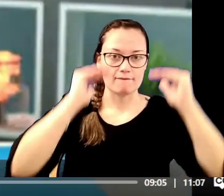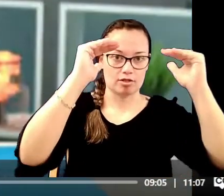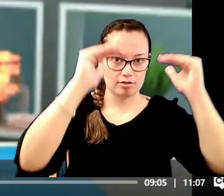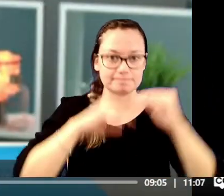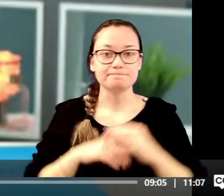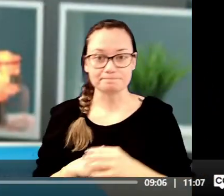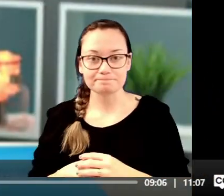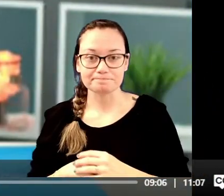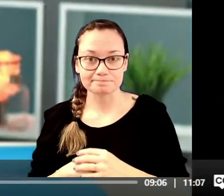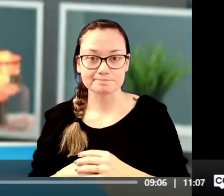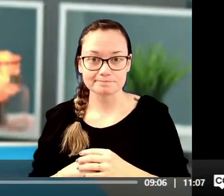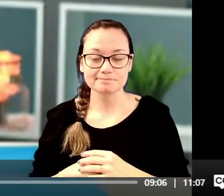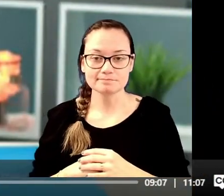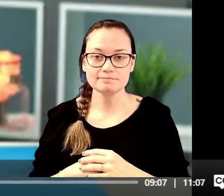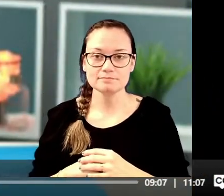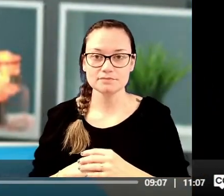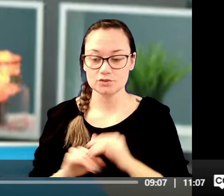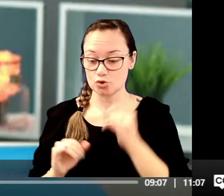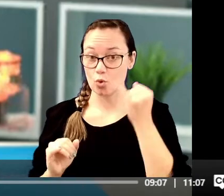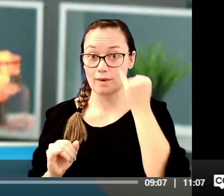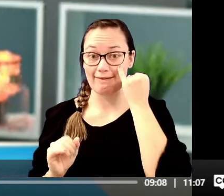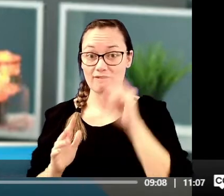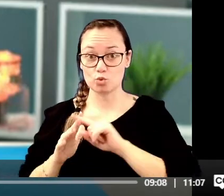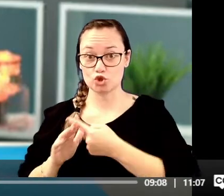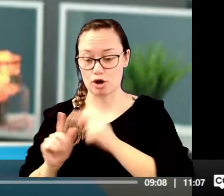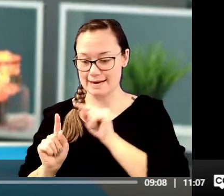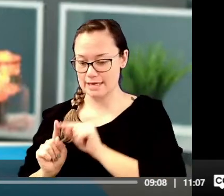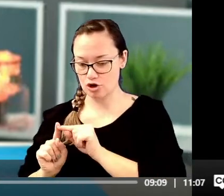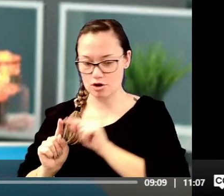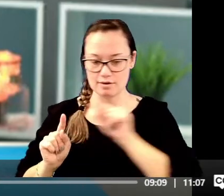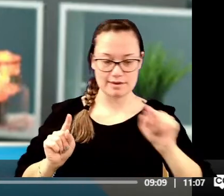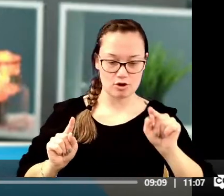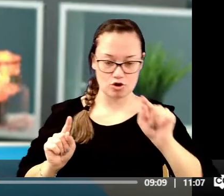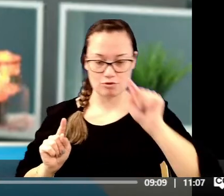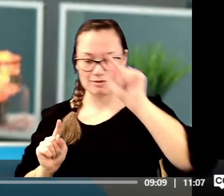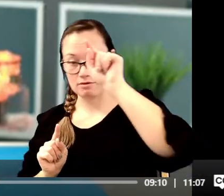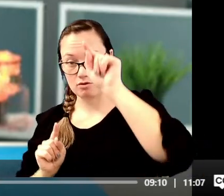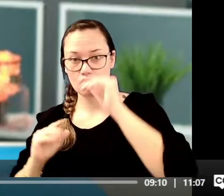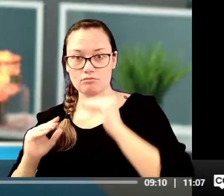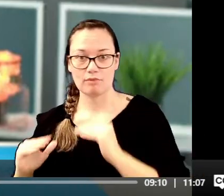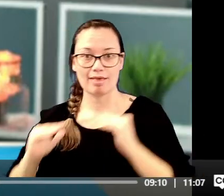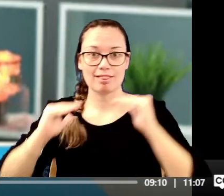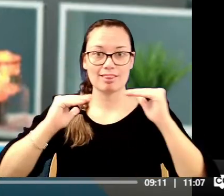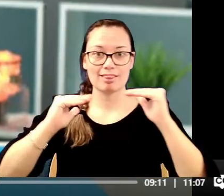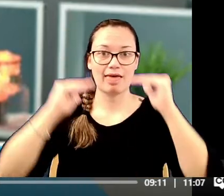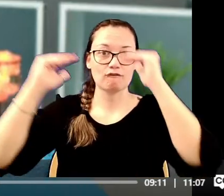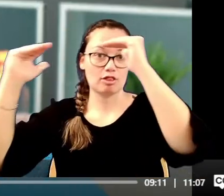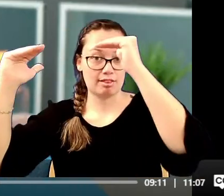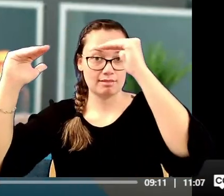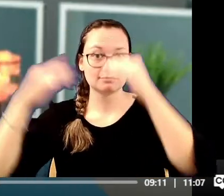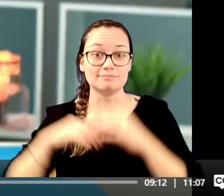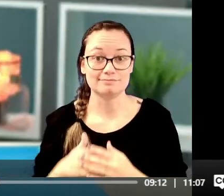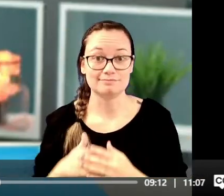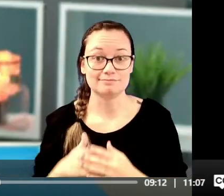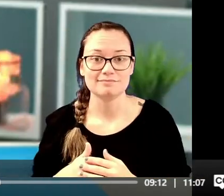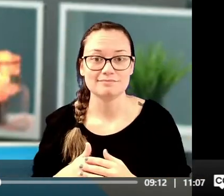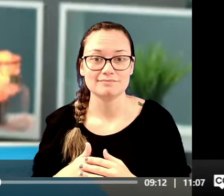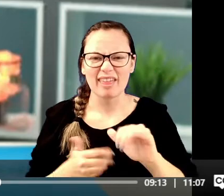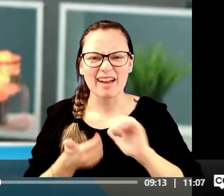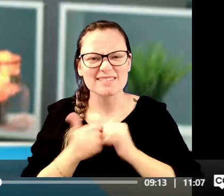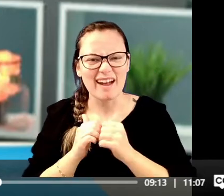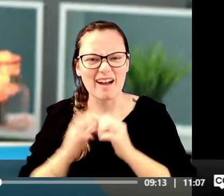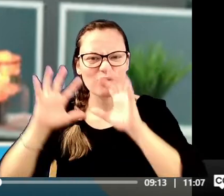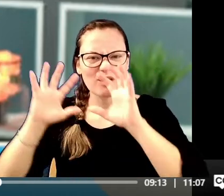to the next, or wherever that one arrow ends and goes to another arrow, we're moving through trophic levels. And that's how we